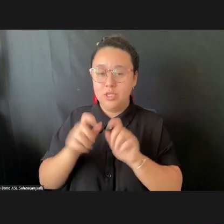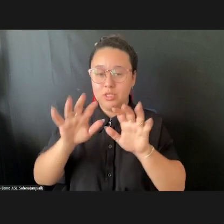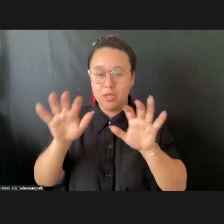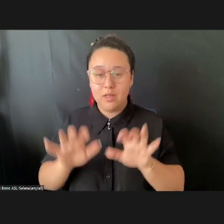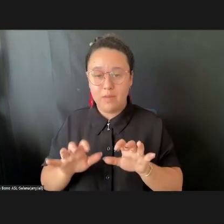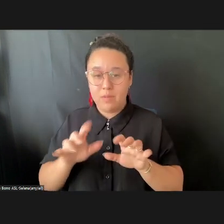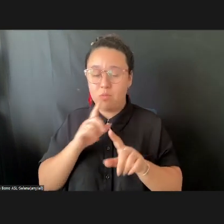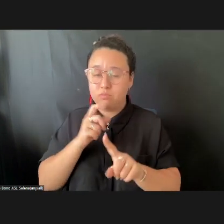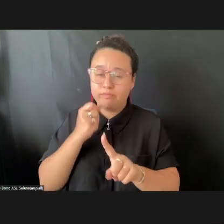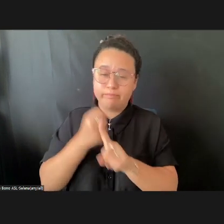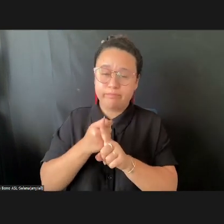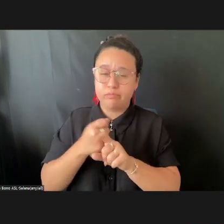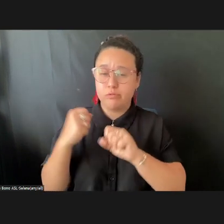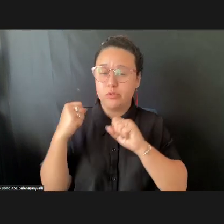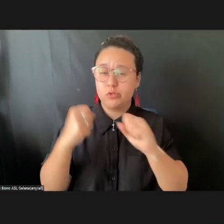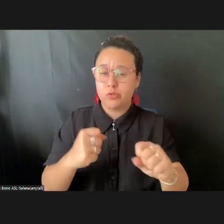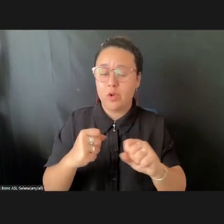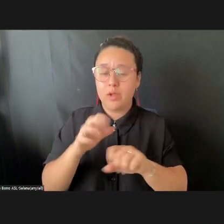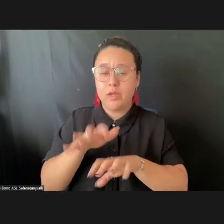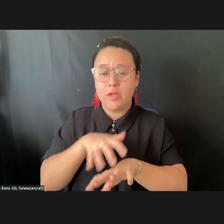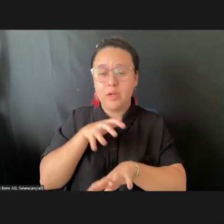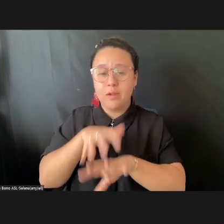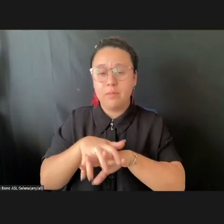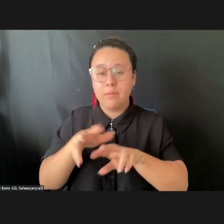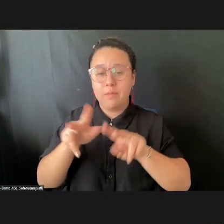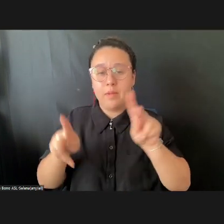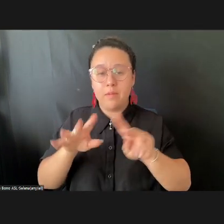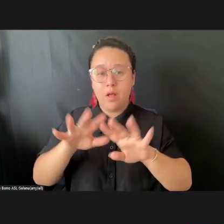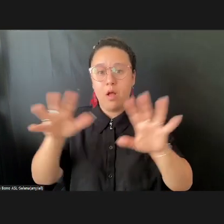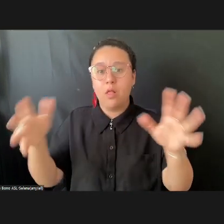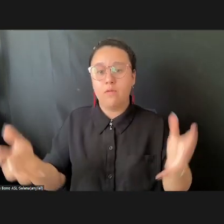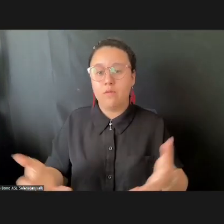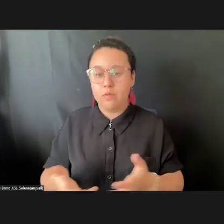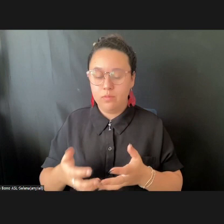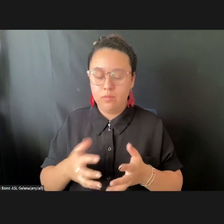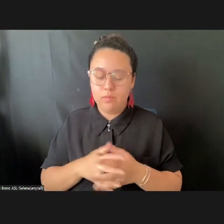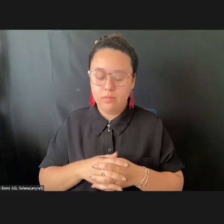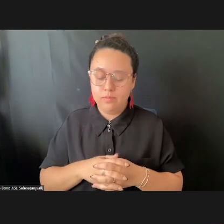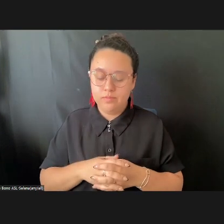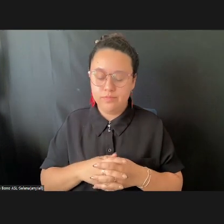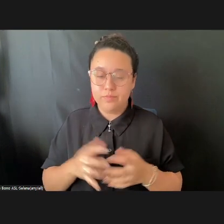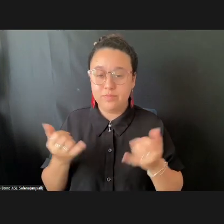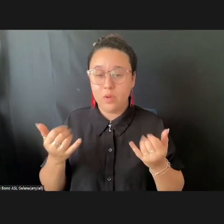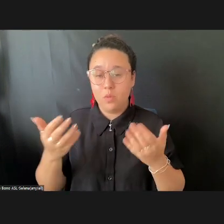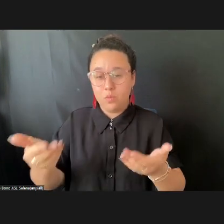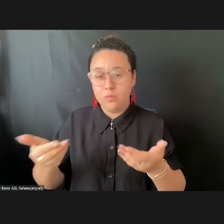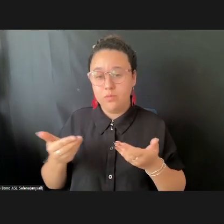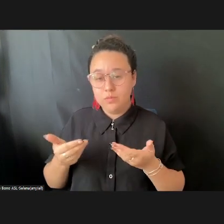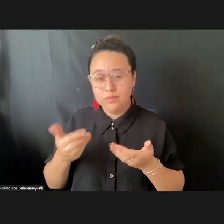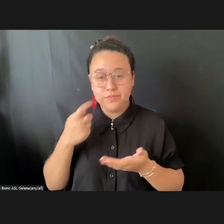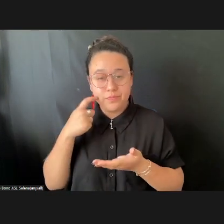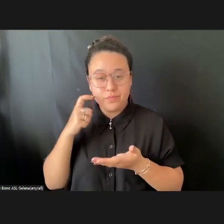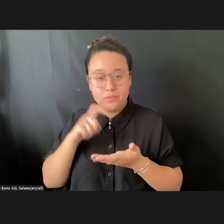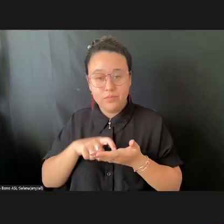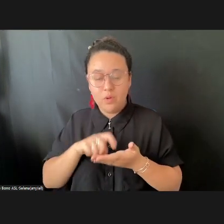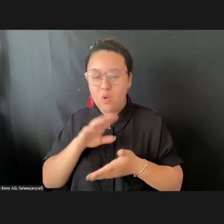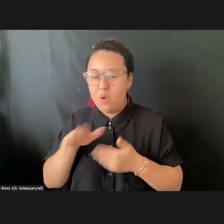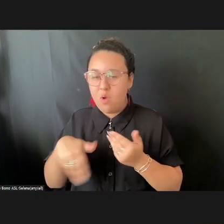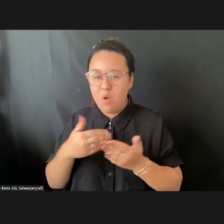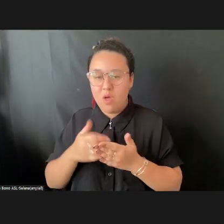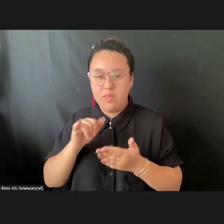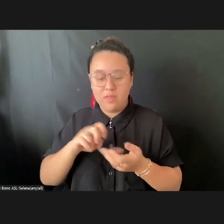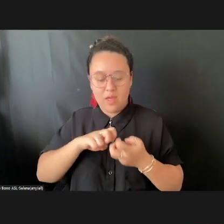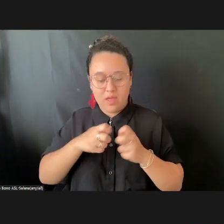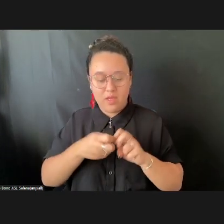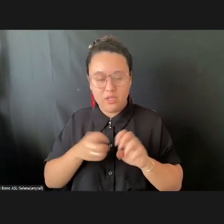disproportionately affect Indigenous people worldwide. I invite you to join us in acknowledging all of this, as well as our